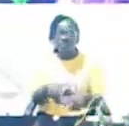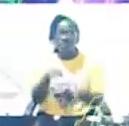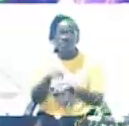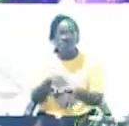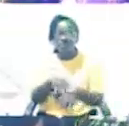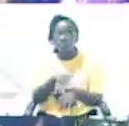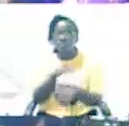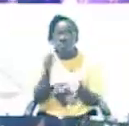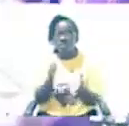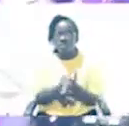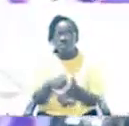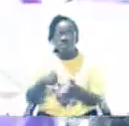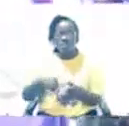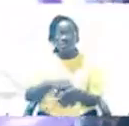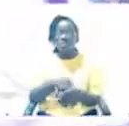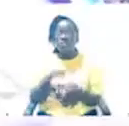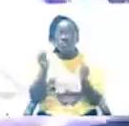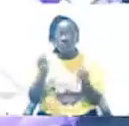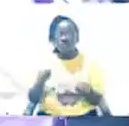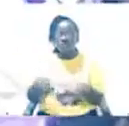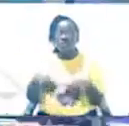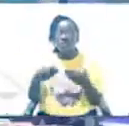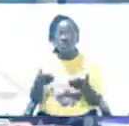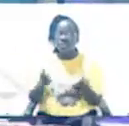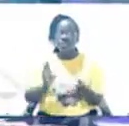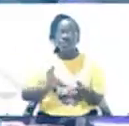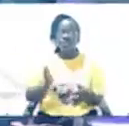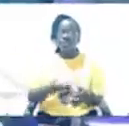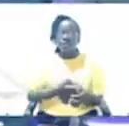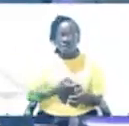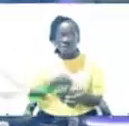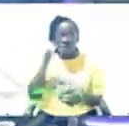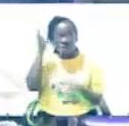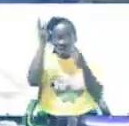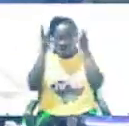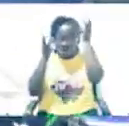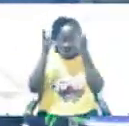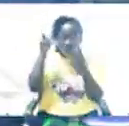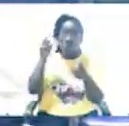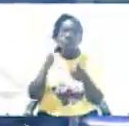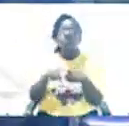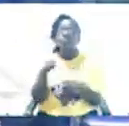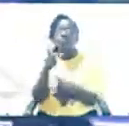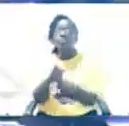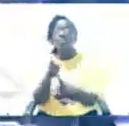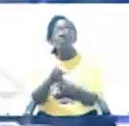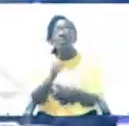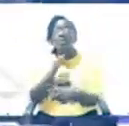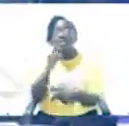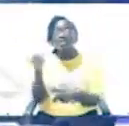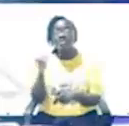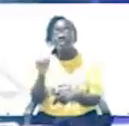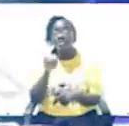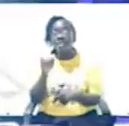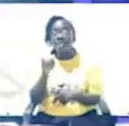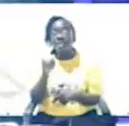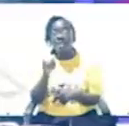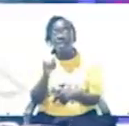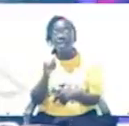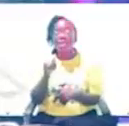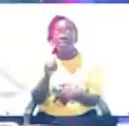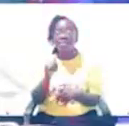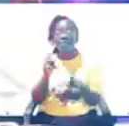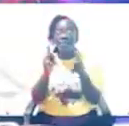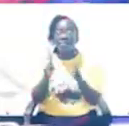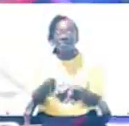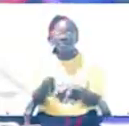is Abugere Kosasi. You know, I said, you don't know what you